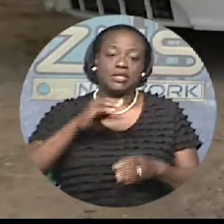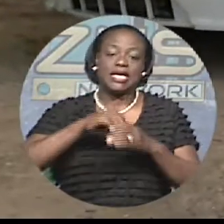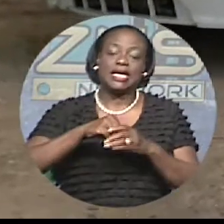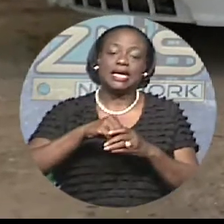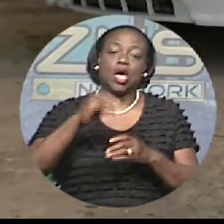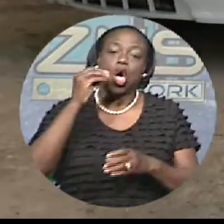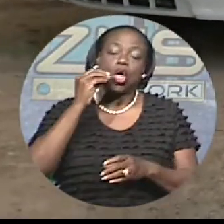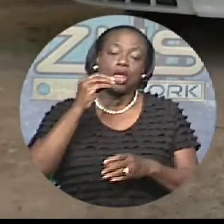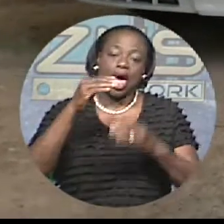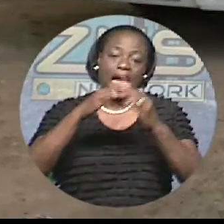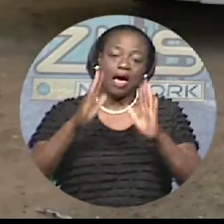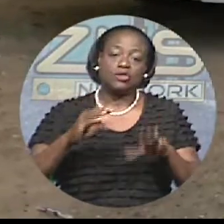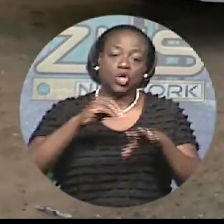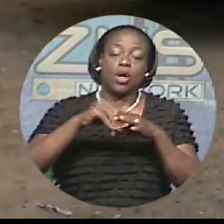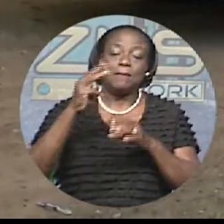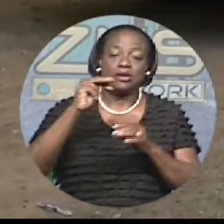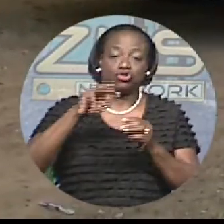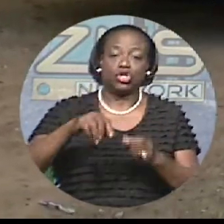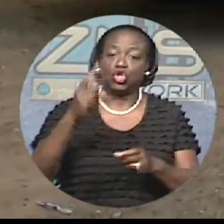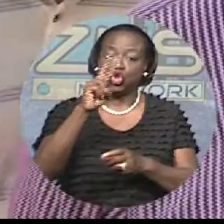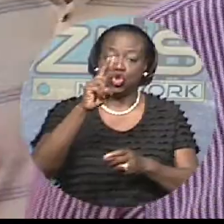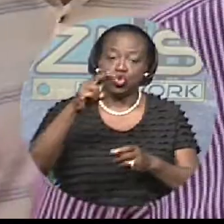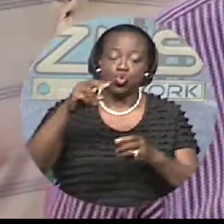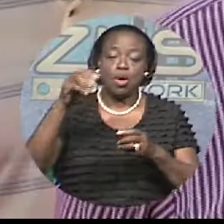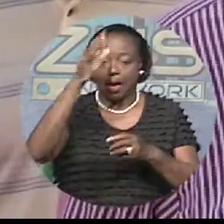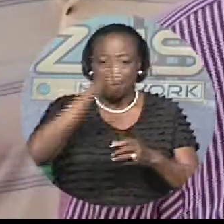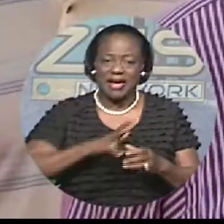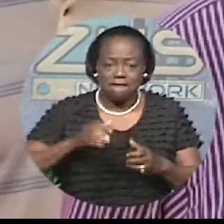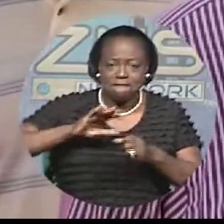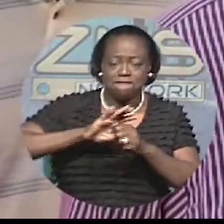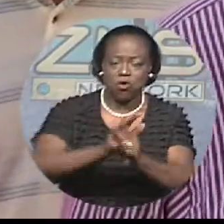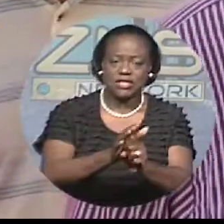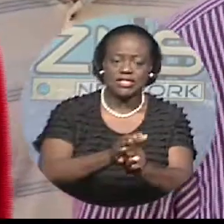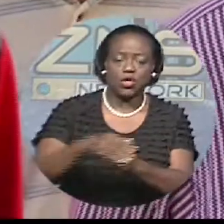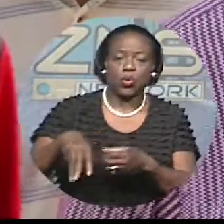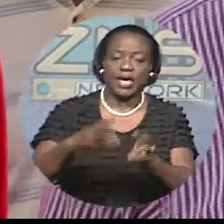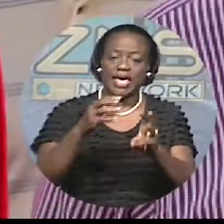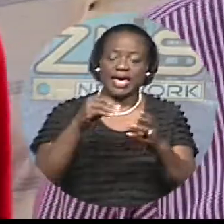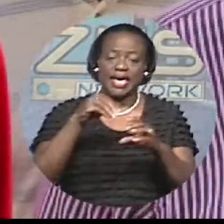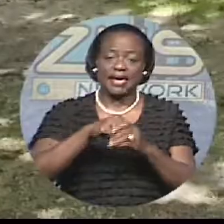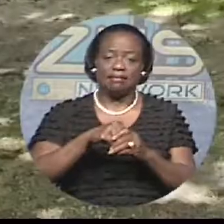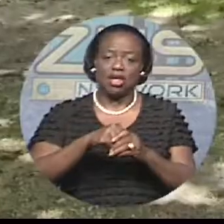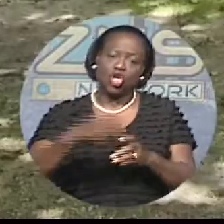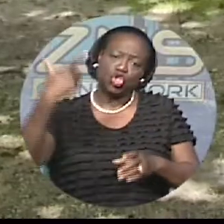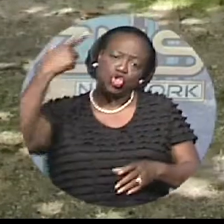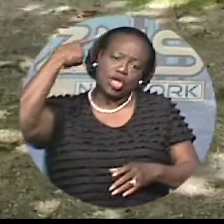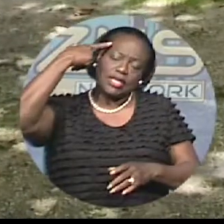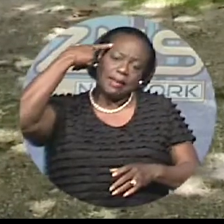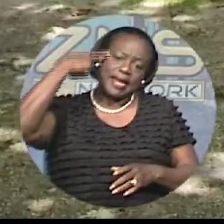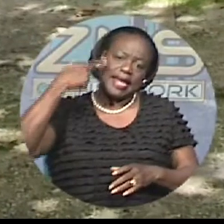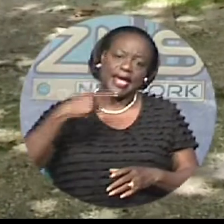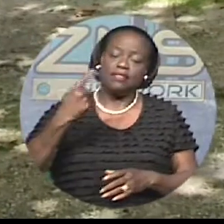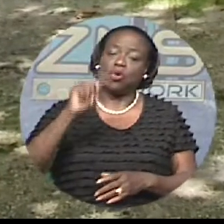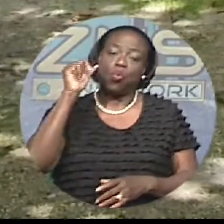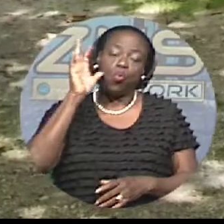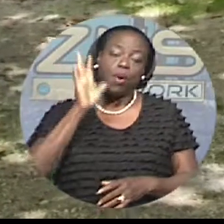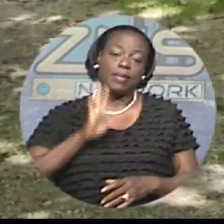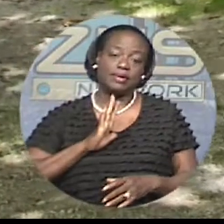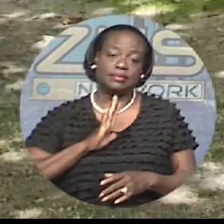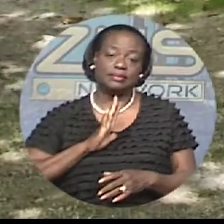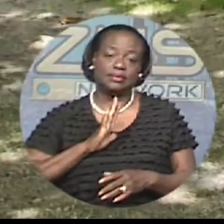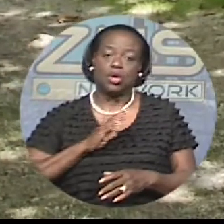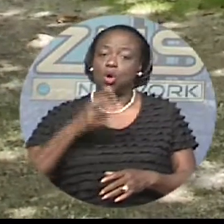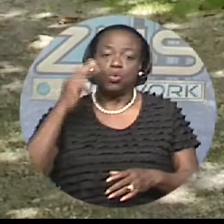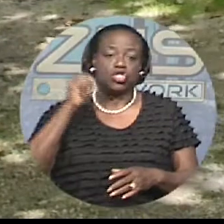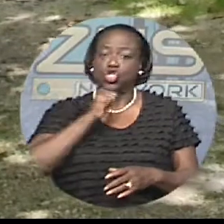the home armed with handguns. The male was shot to the head and he succumbed to his injuries on the scene. The female who was in Lightbourne's company